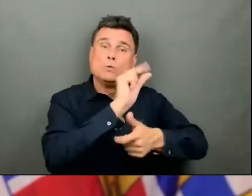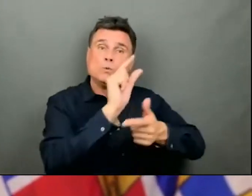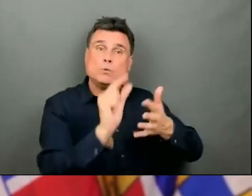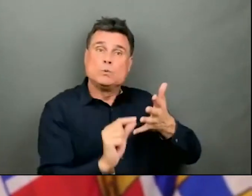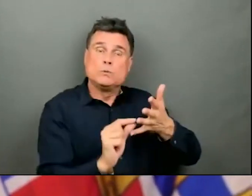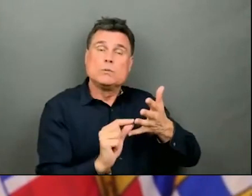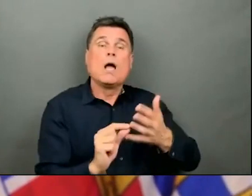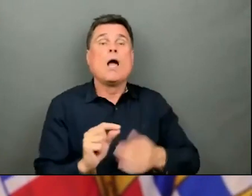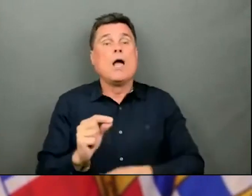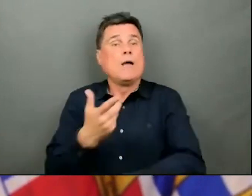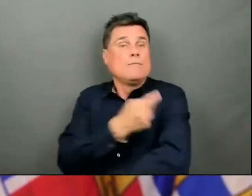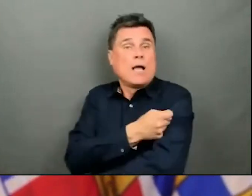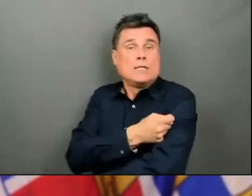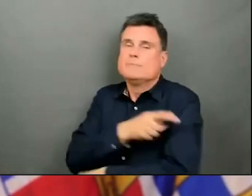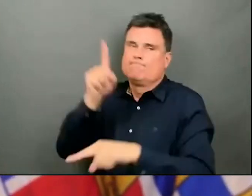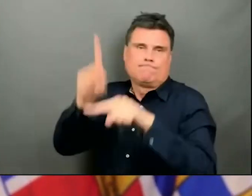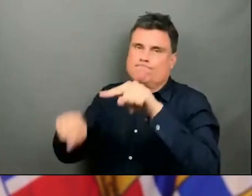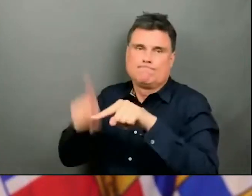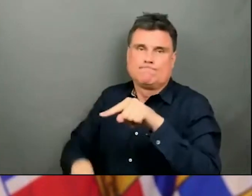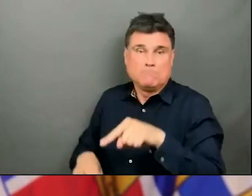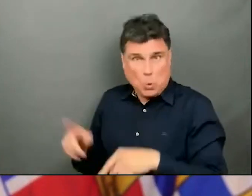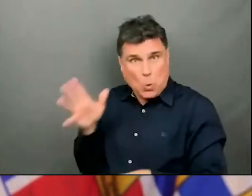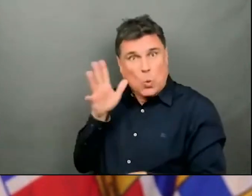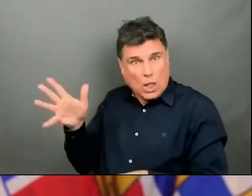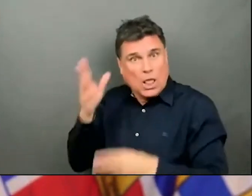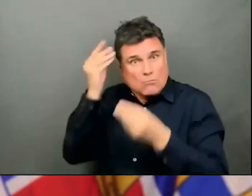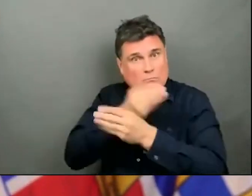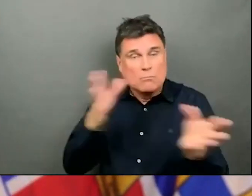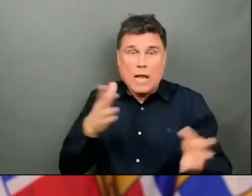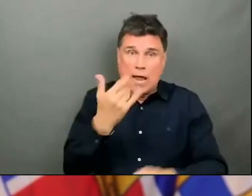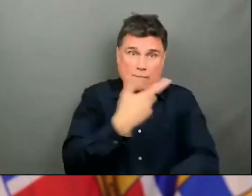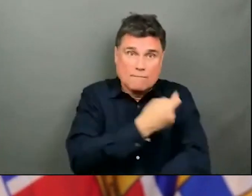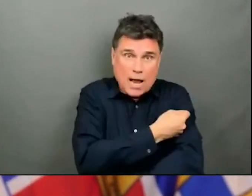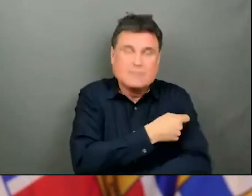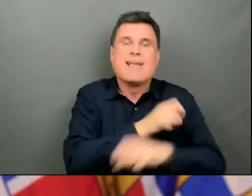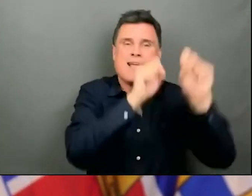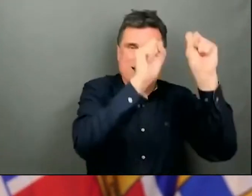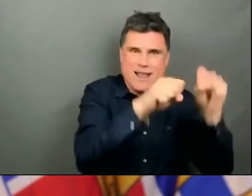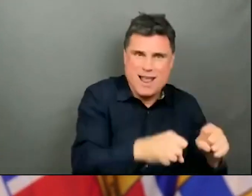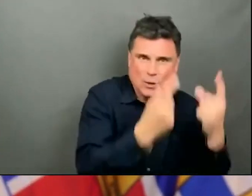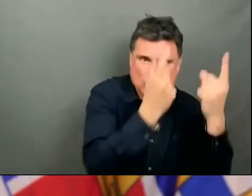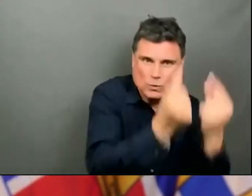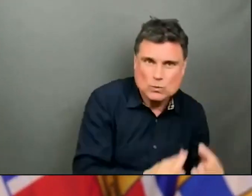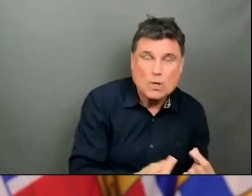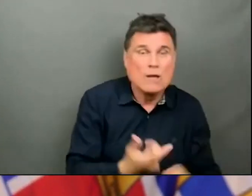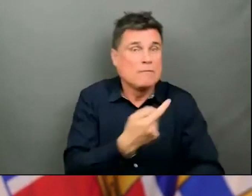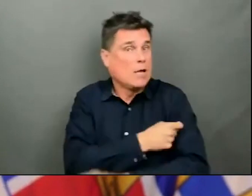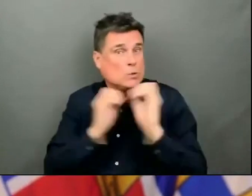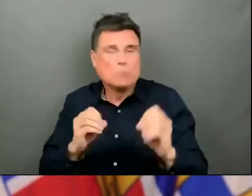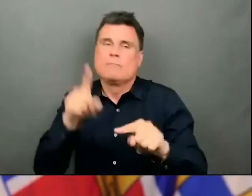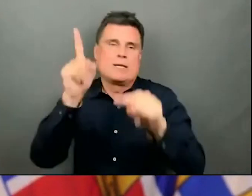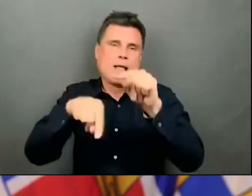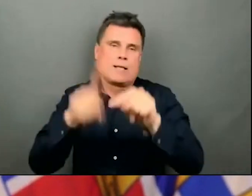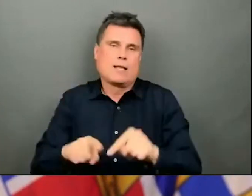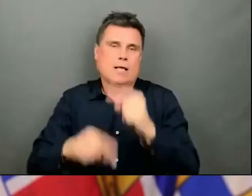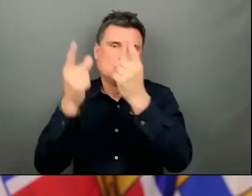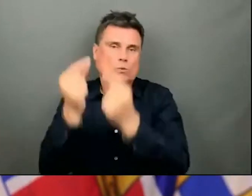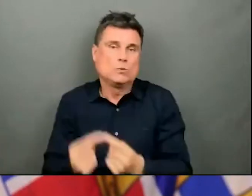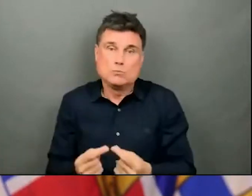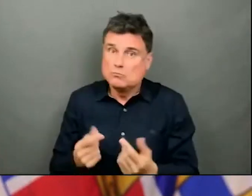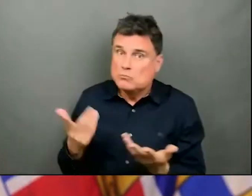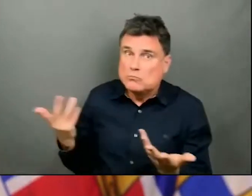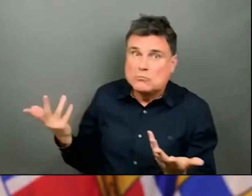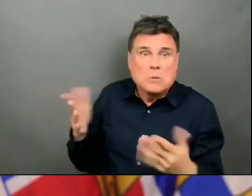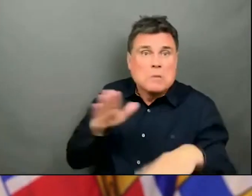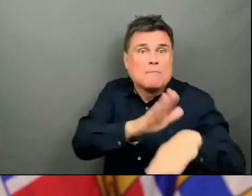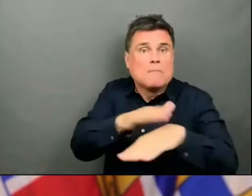future, providing advice to people that have the vaccine that they can do things differently? And are you worried that people may